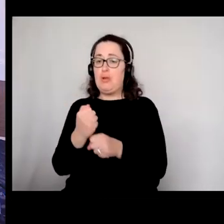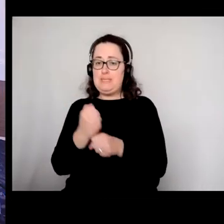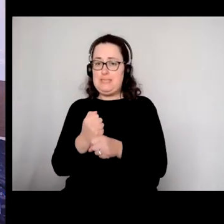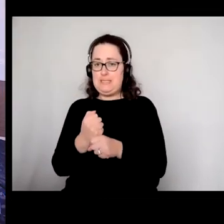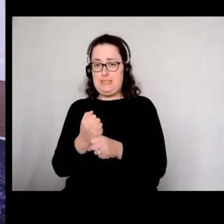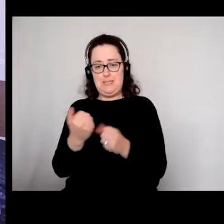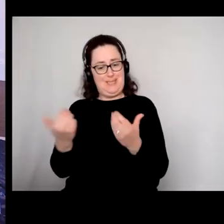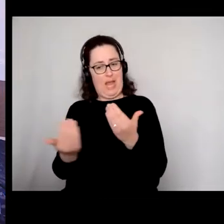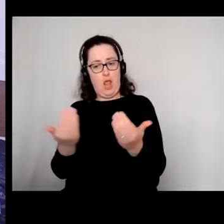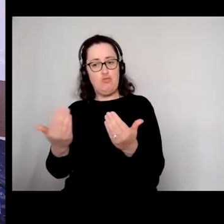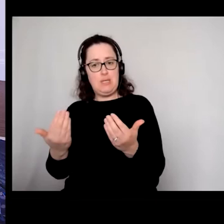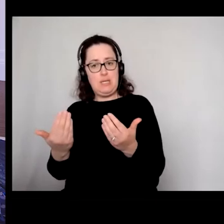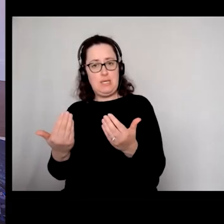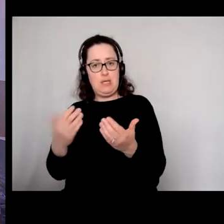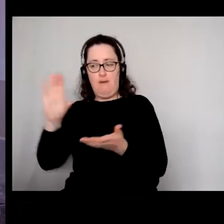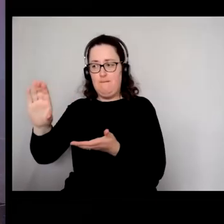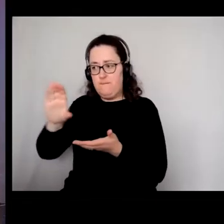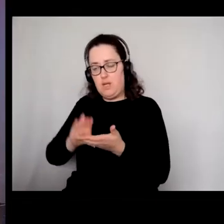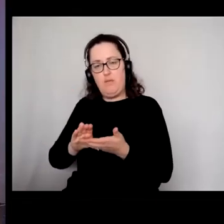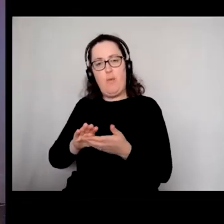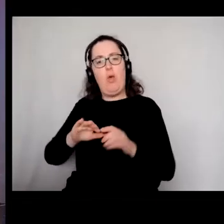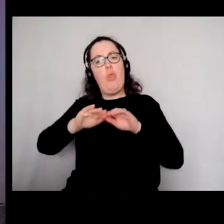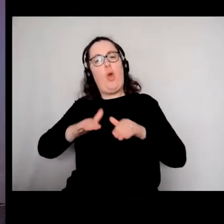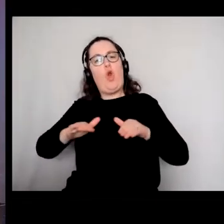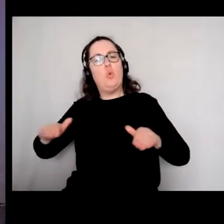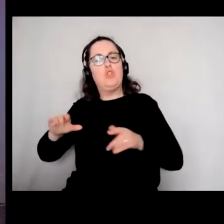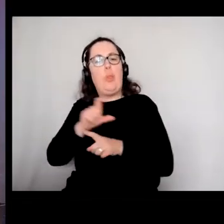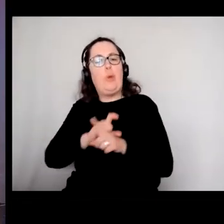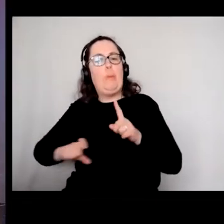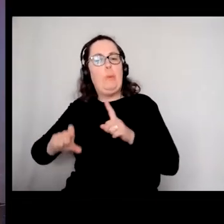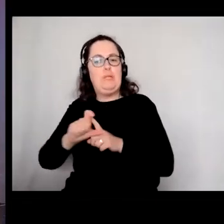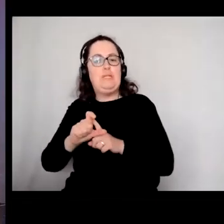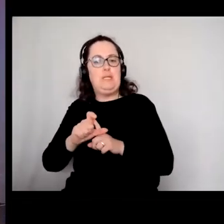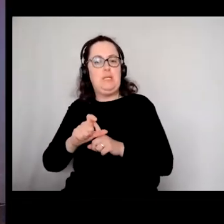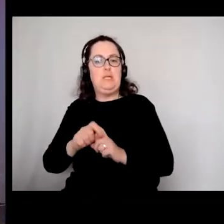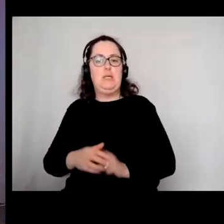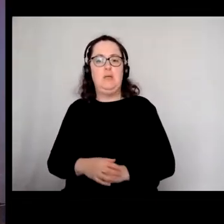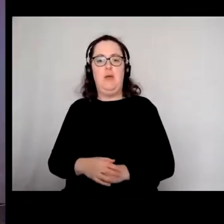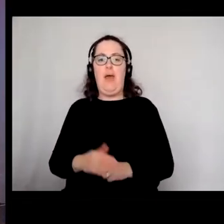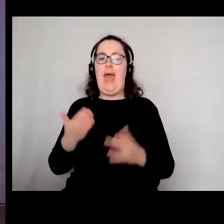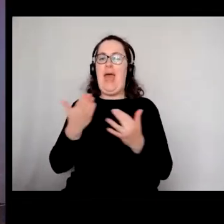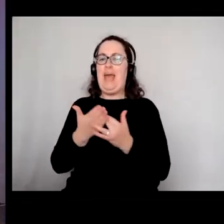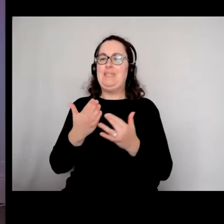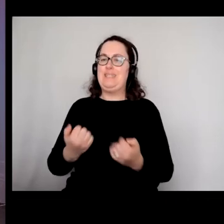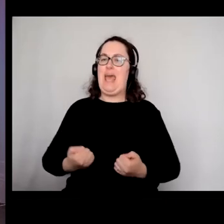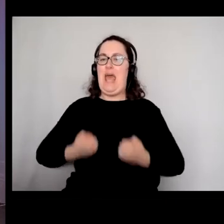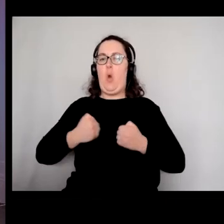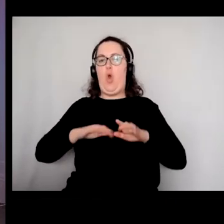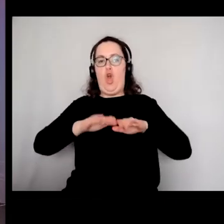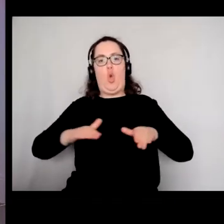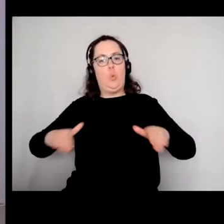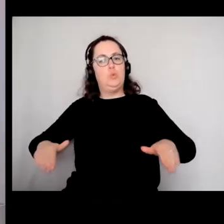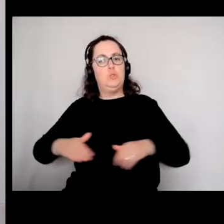of a programme that was funded by the Coastal Communities Fund. It's called Access Fylde Coast, and it was led by Disability First.